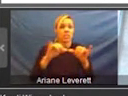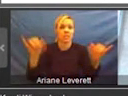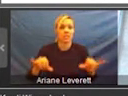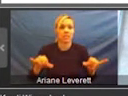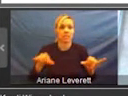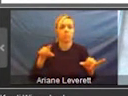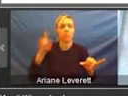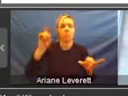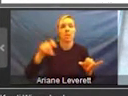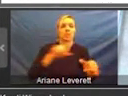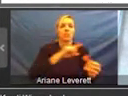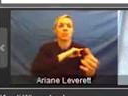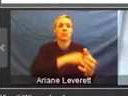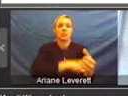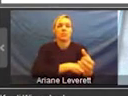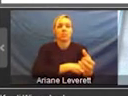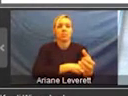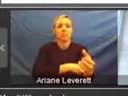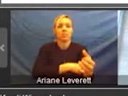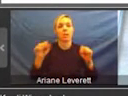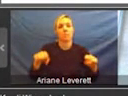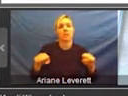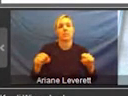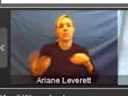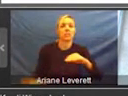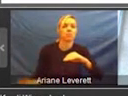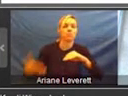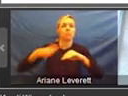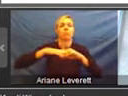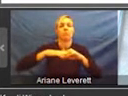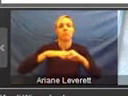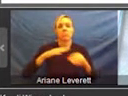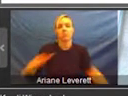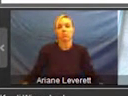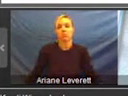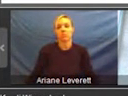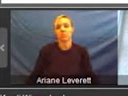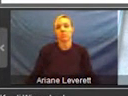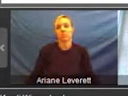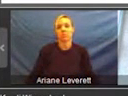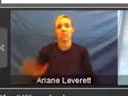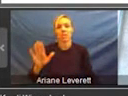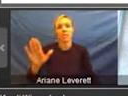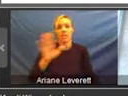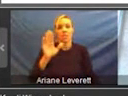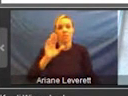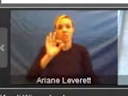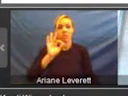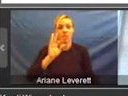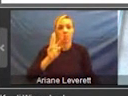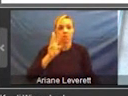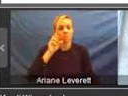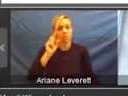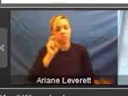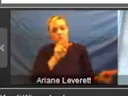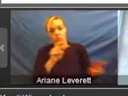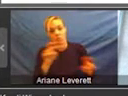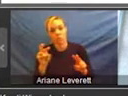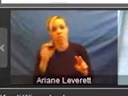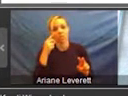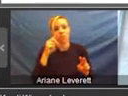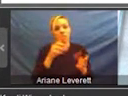the widest, broadest framework you would look at, reaching all learners as much as educators. So that